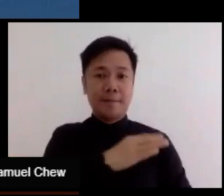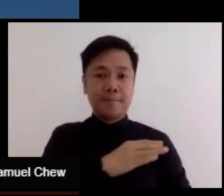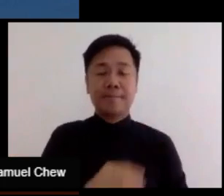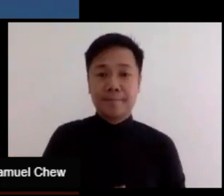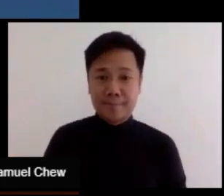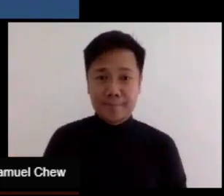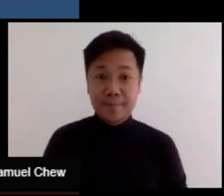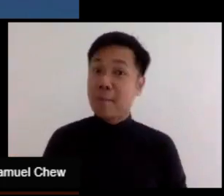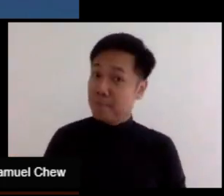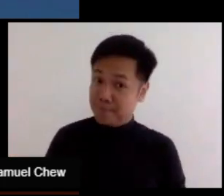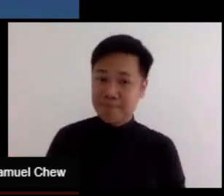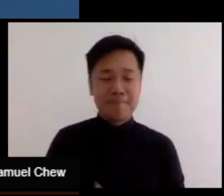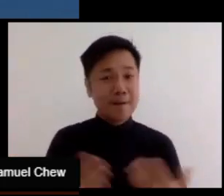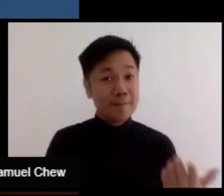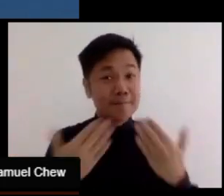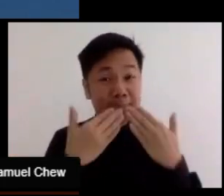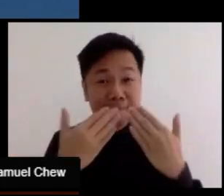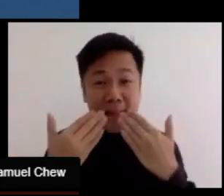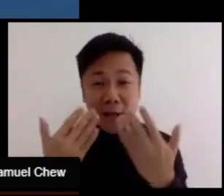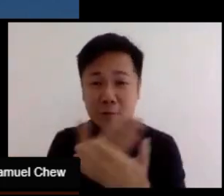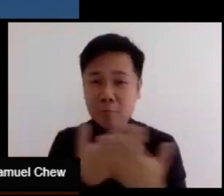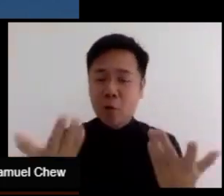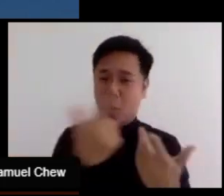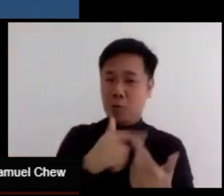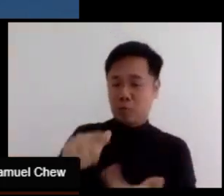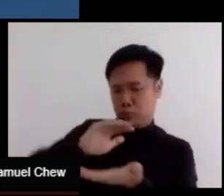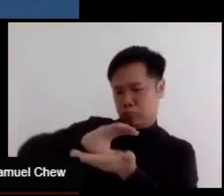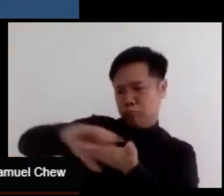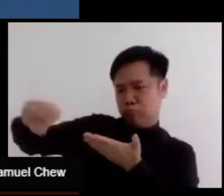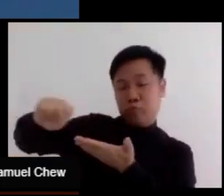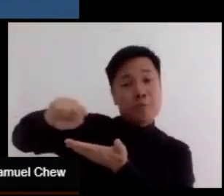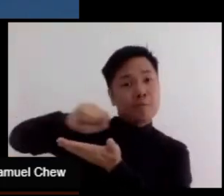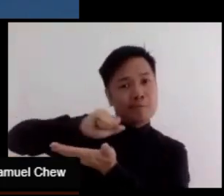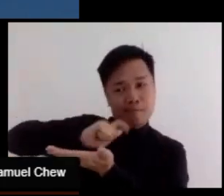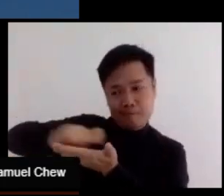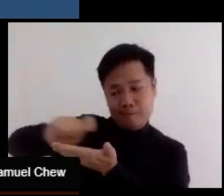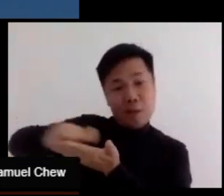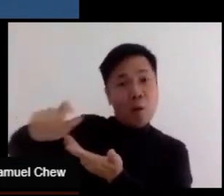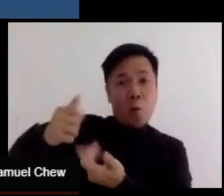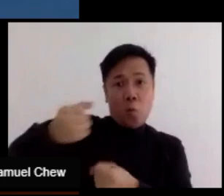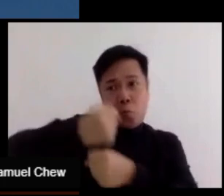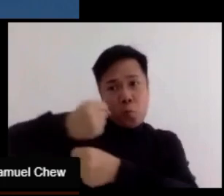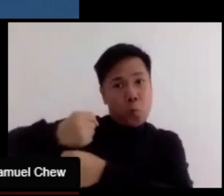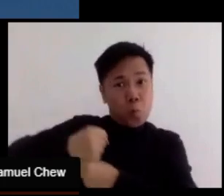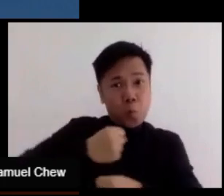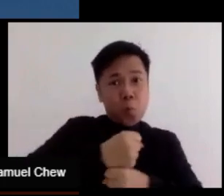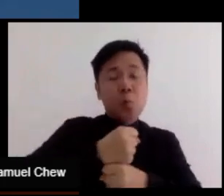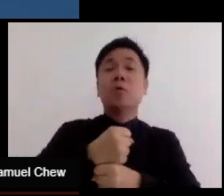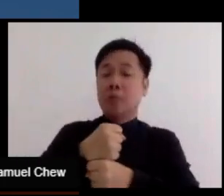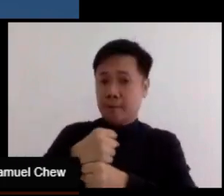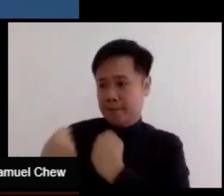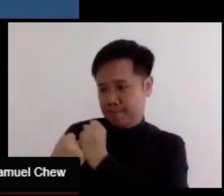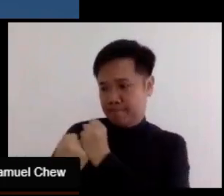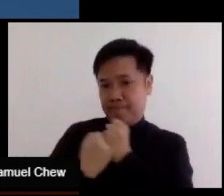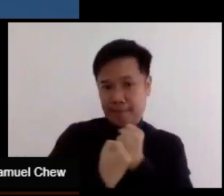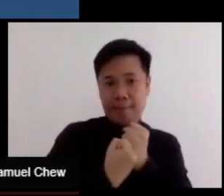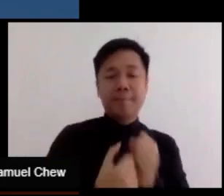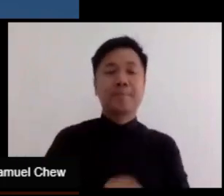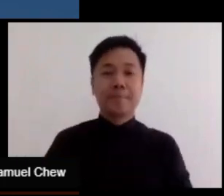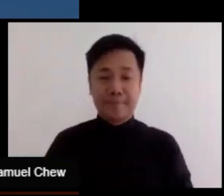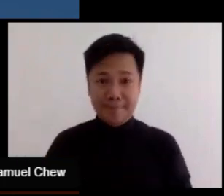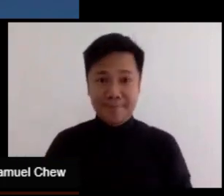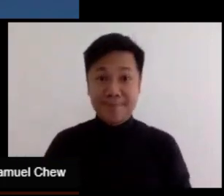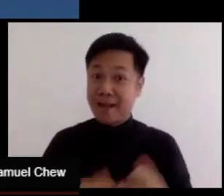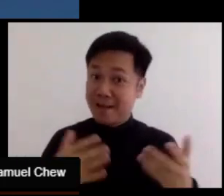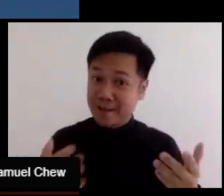thanks also go to all the Secretariat team members who greatly facilitated our work. Let me